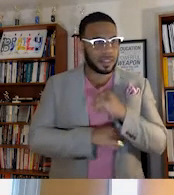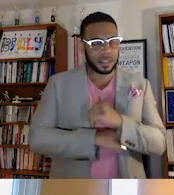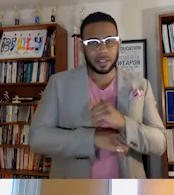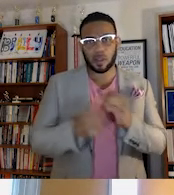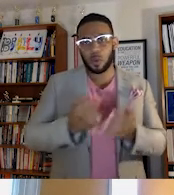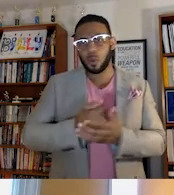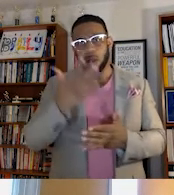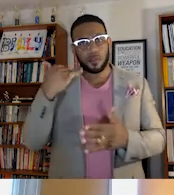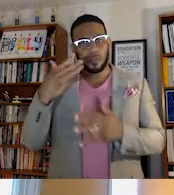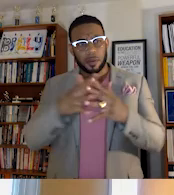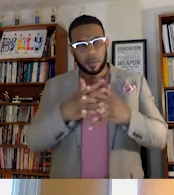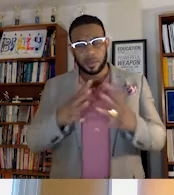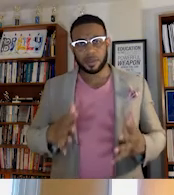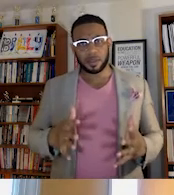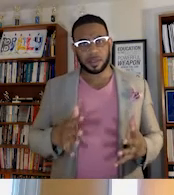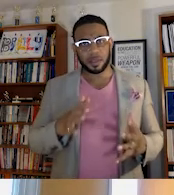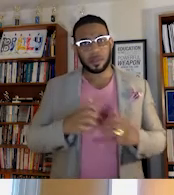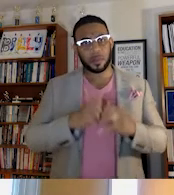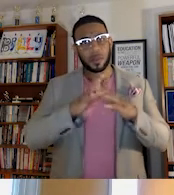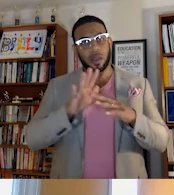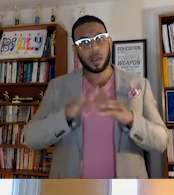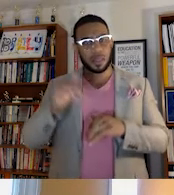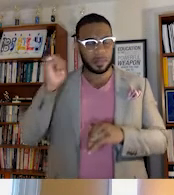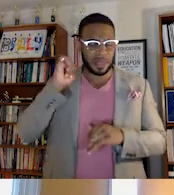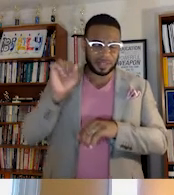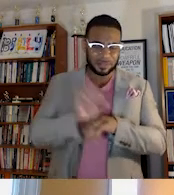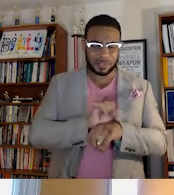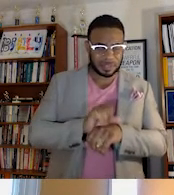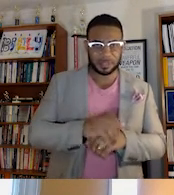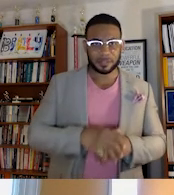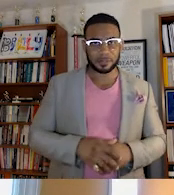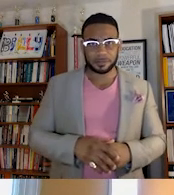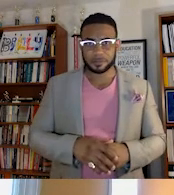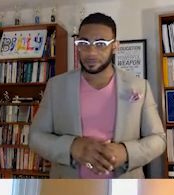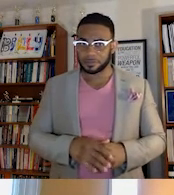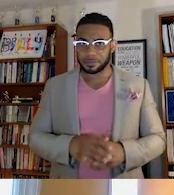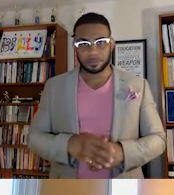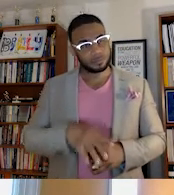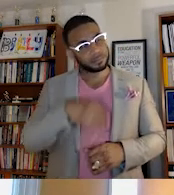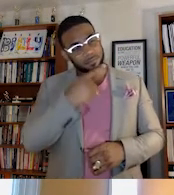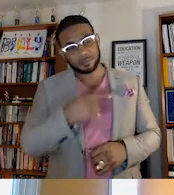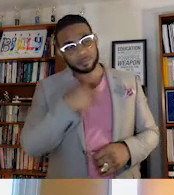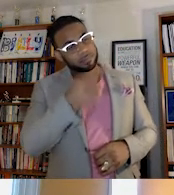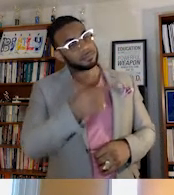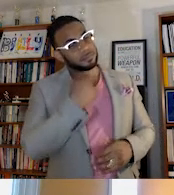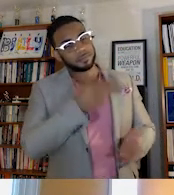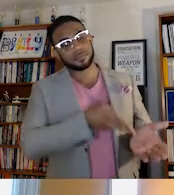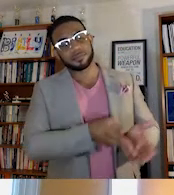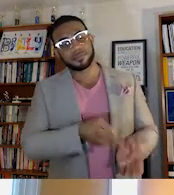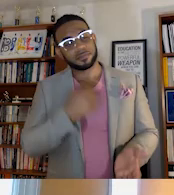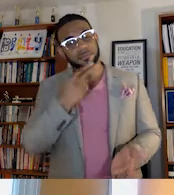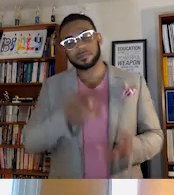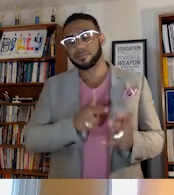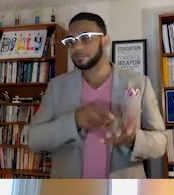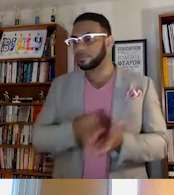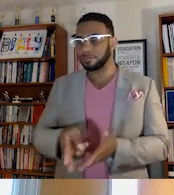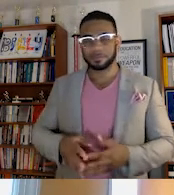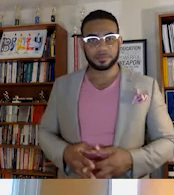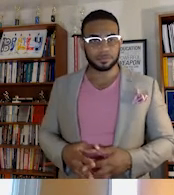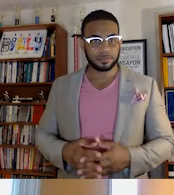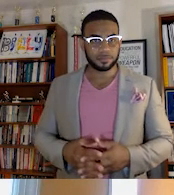foundational wealth of America was built on the back of slaves. Tell it, buddy. Tell the truth. Tell the people the